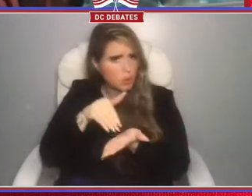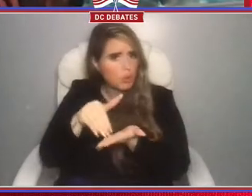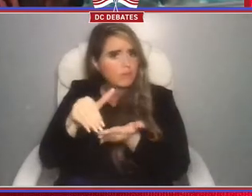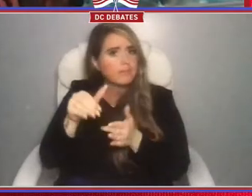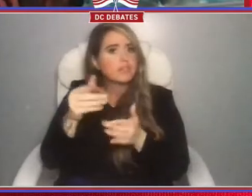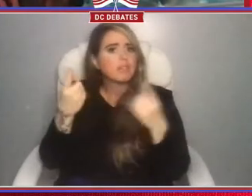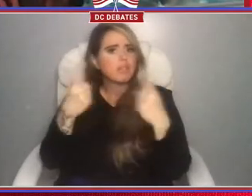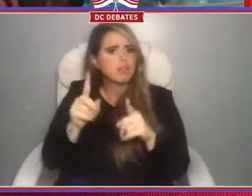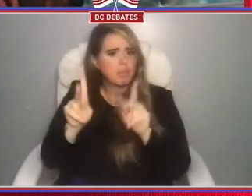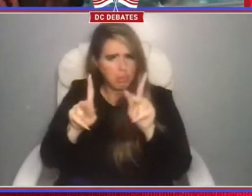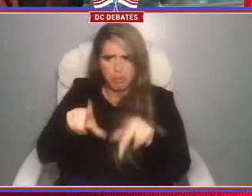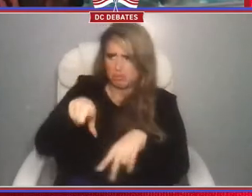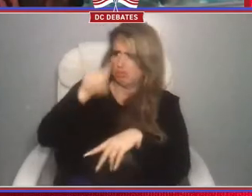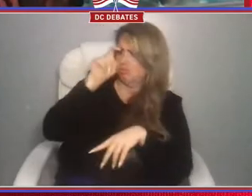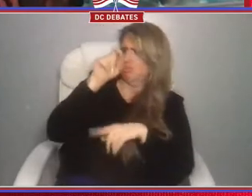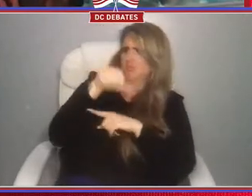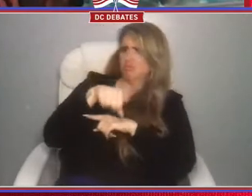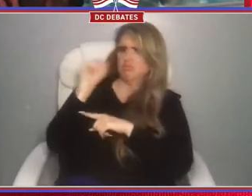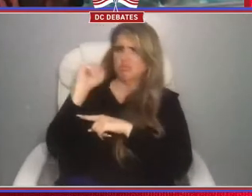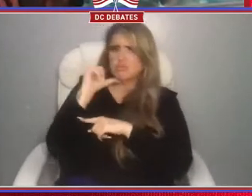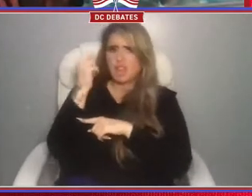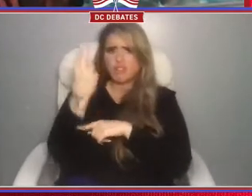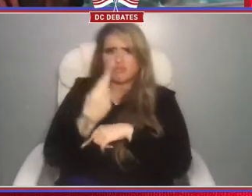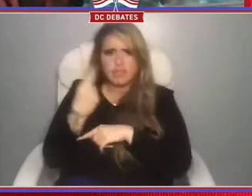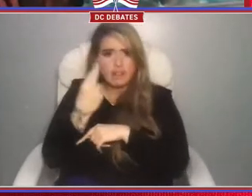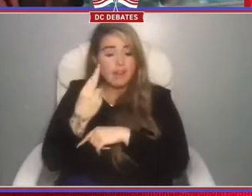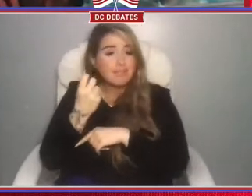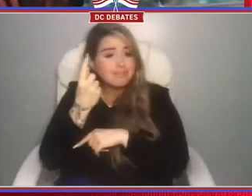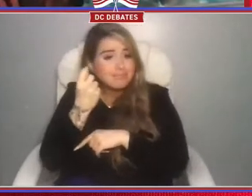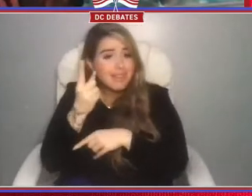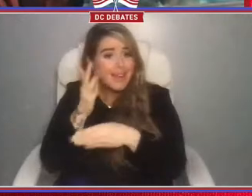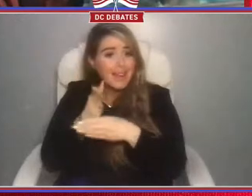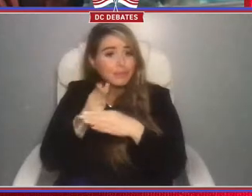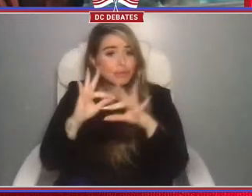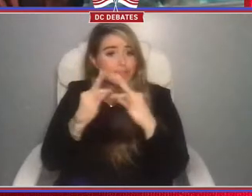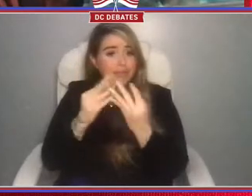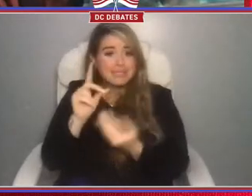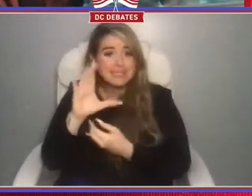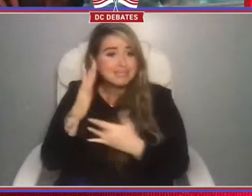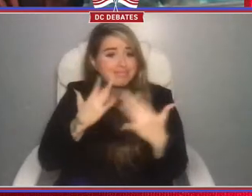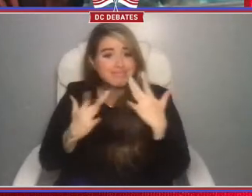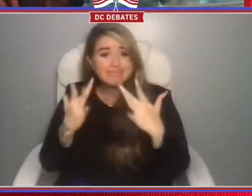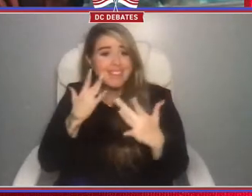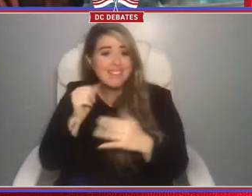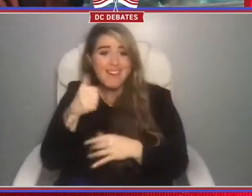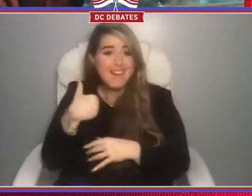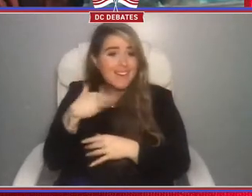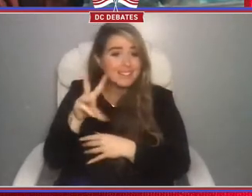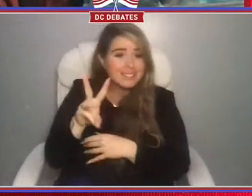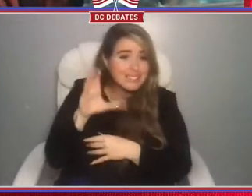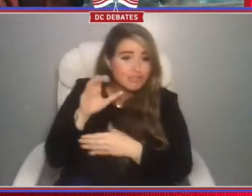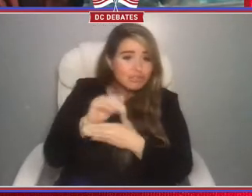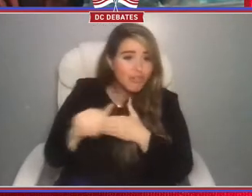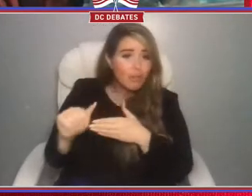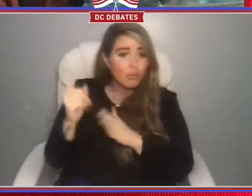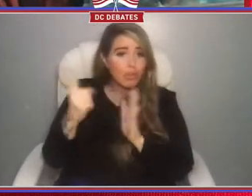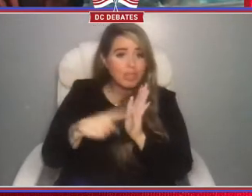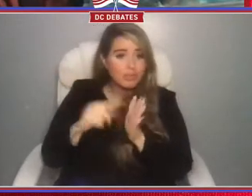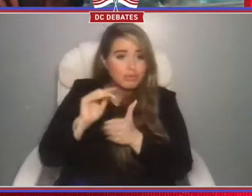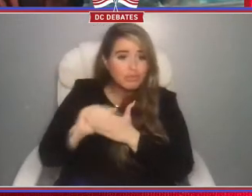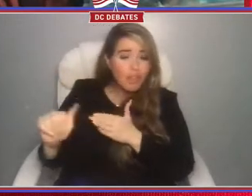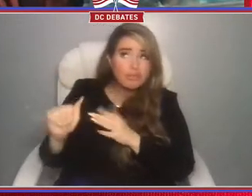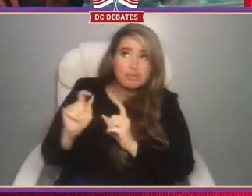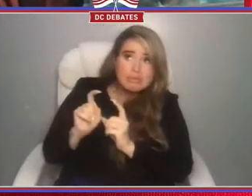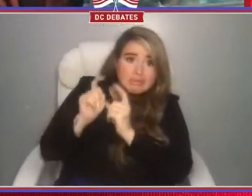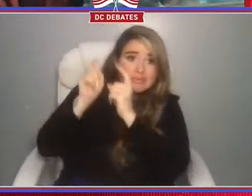And I don't know about you, but the average family in Washington, D.C. don't have an extra $600 to $1,000 to give a government that's thriving. And the streets